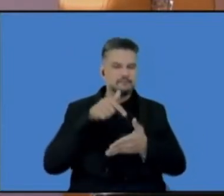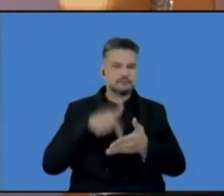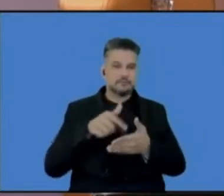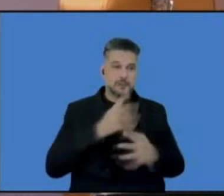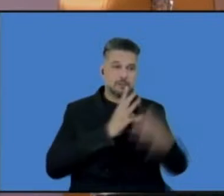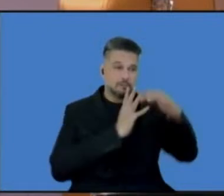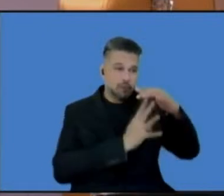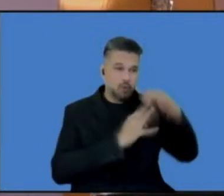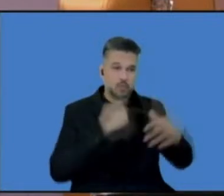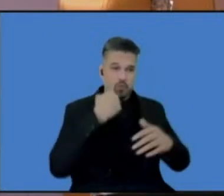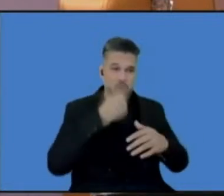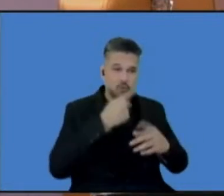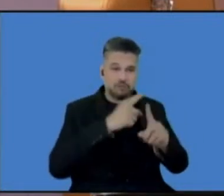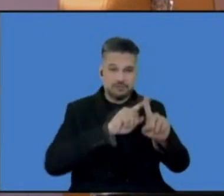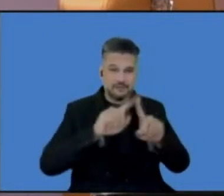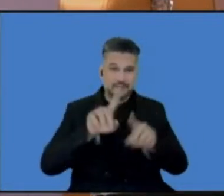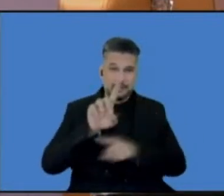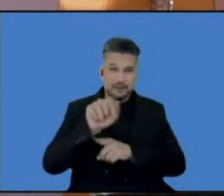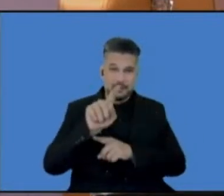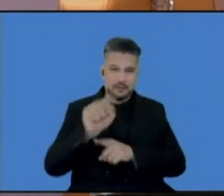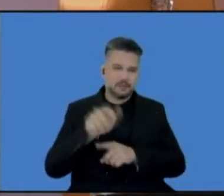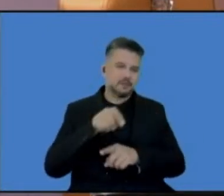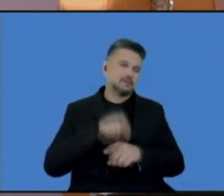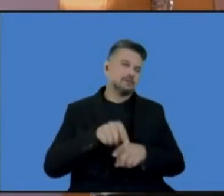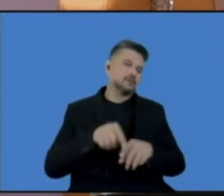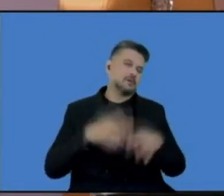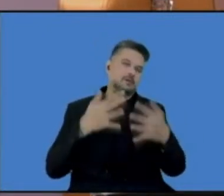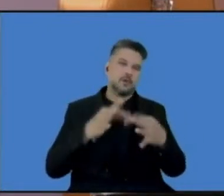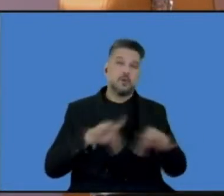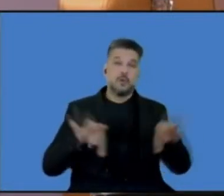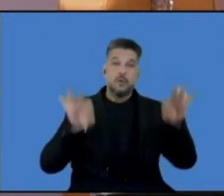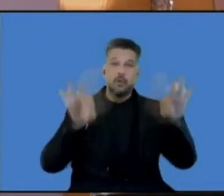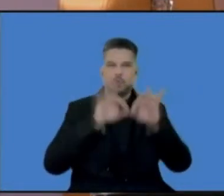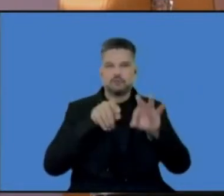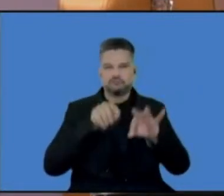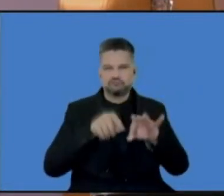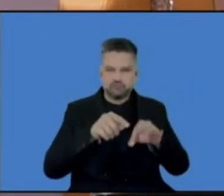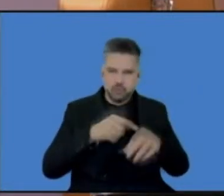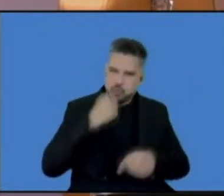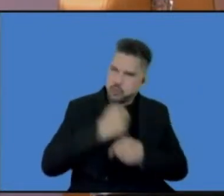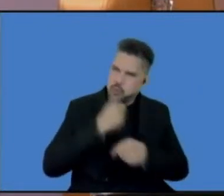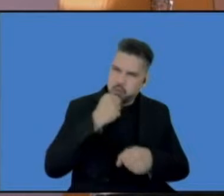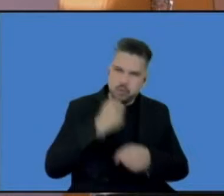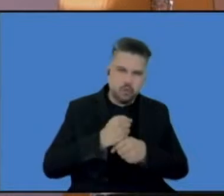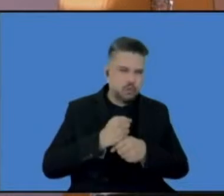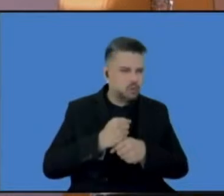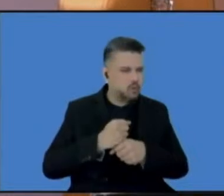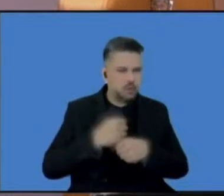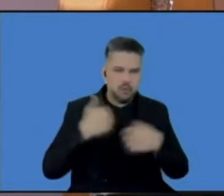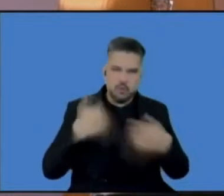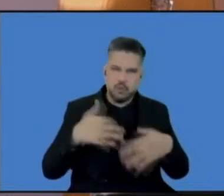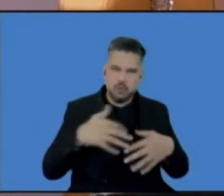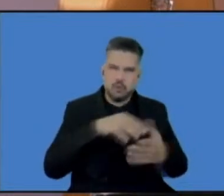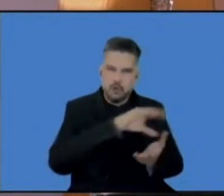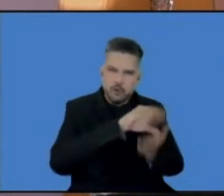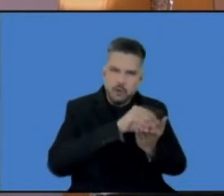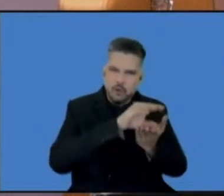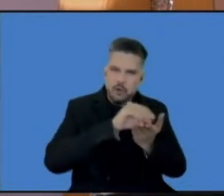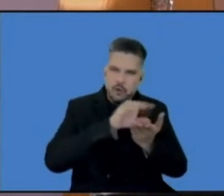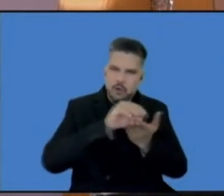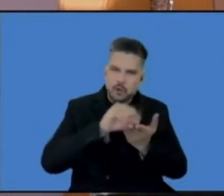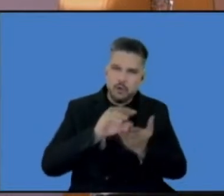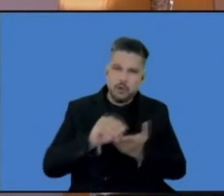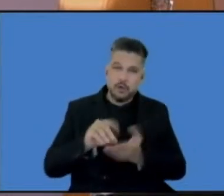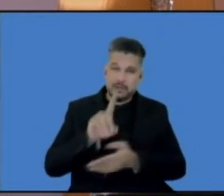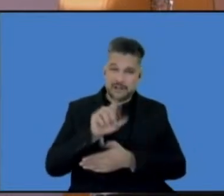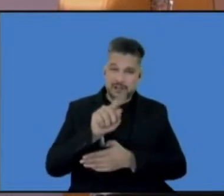effort. And what we've been trying to work is trying to migrate all this data into one integrated system,